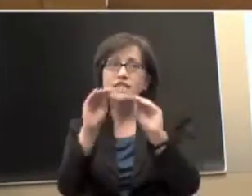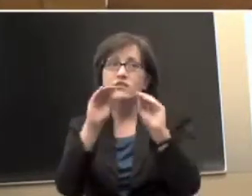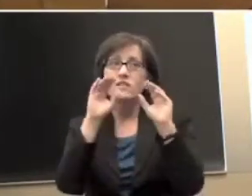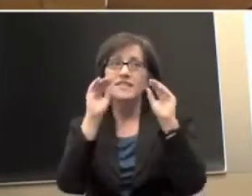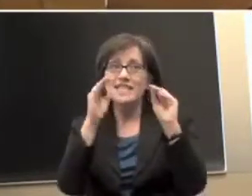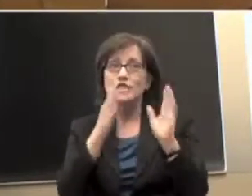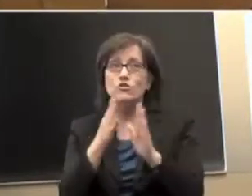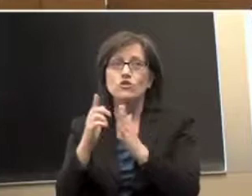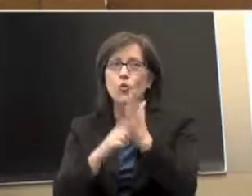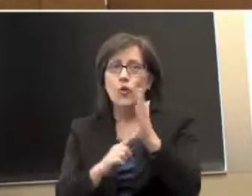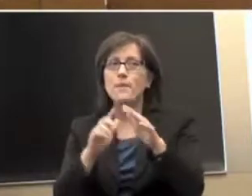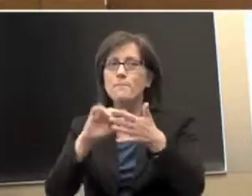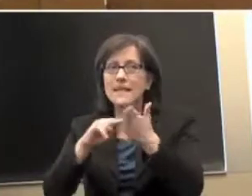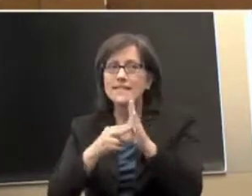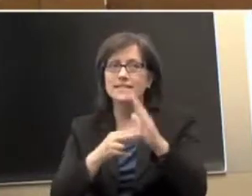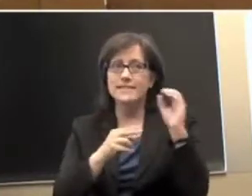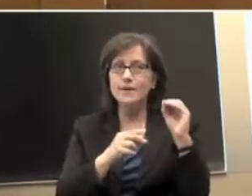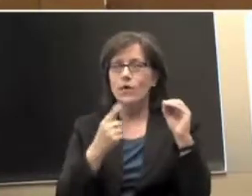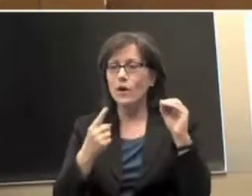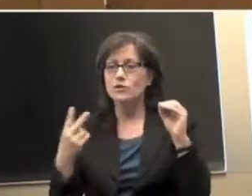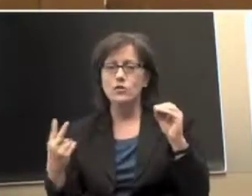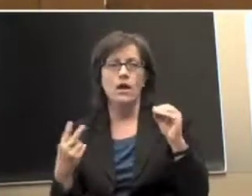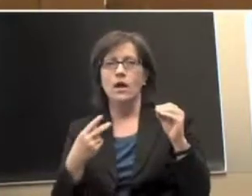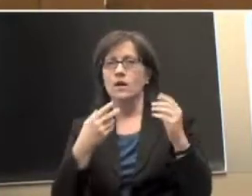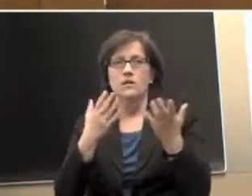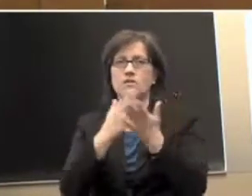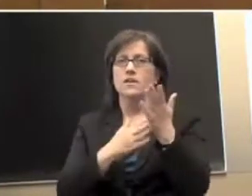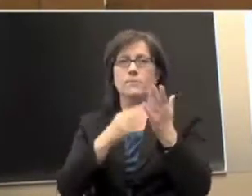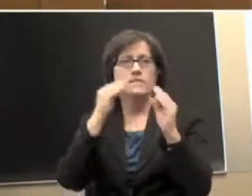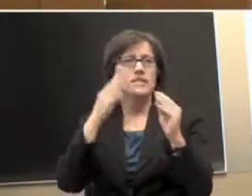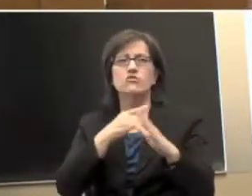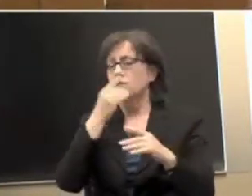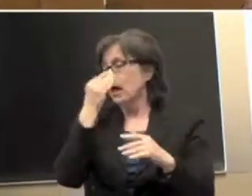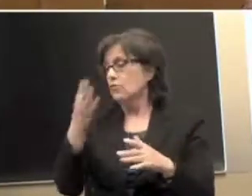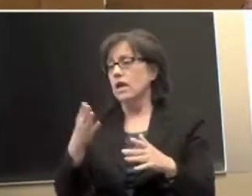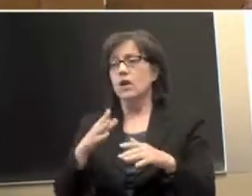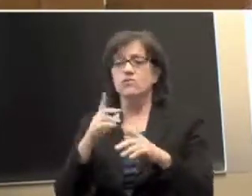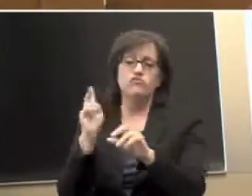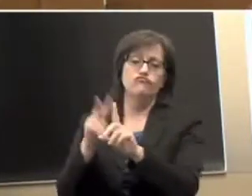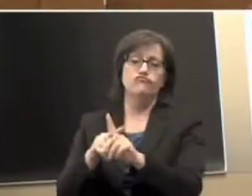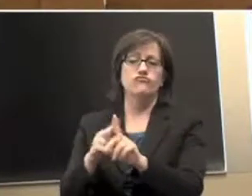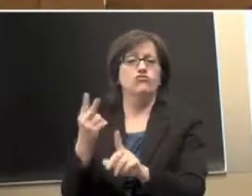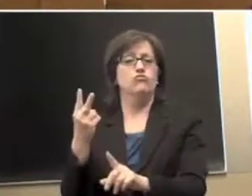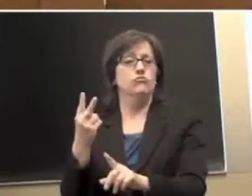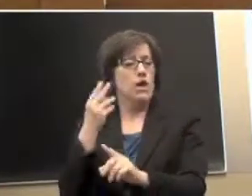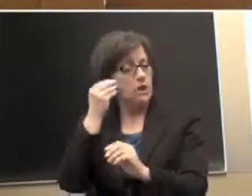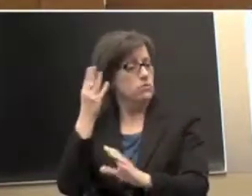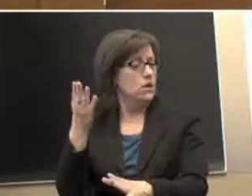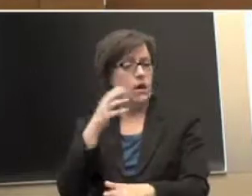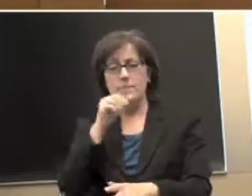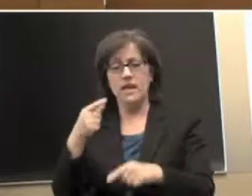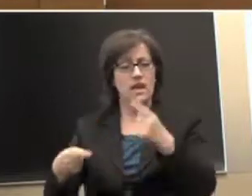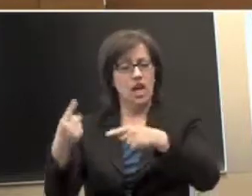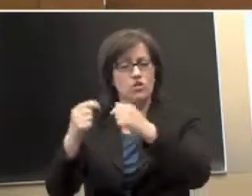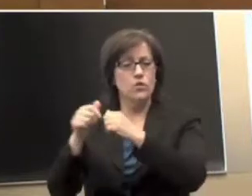means, because my experience is that you'll get some teachers that I don't care what they do, they're going to get a 2. I'm not going to fight with this kid, you get a 2.